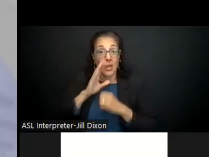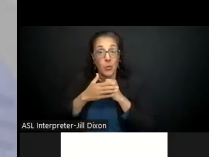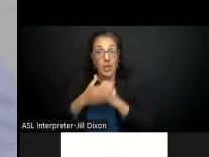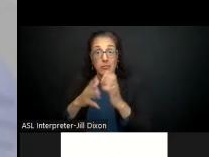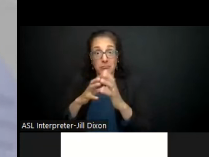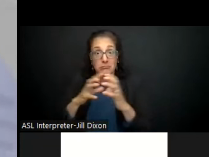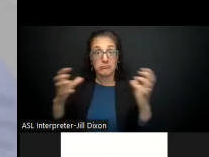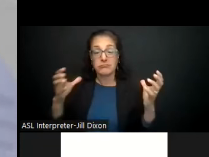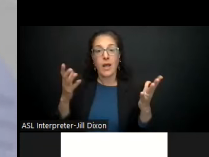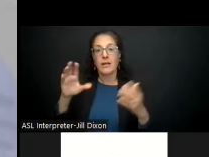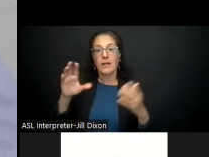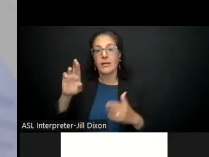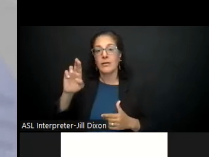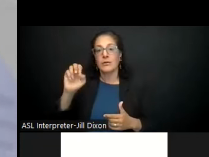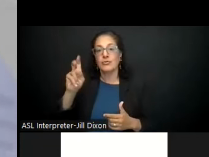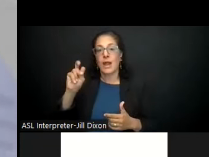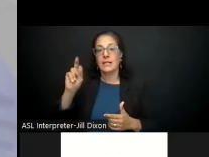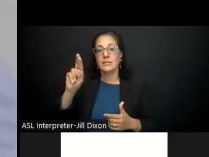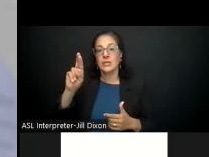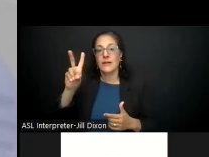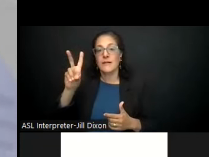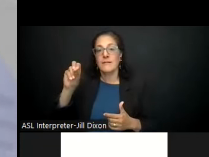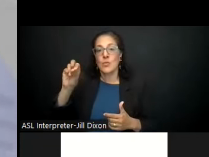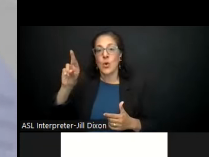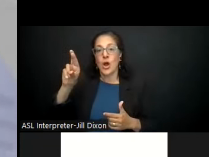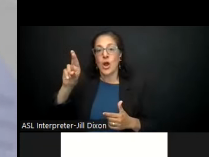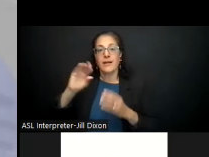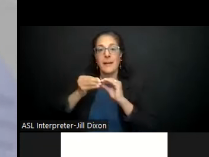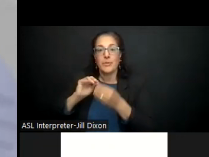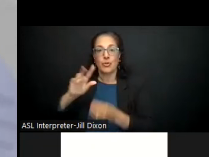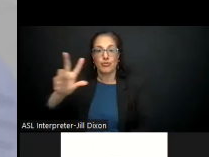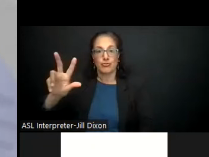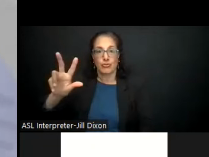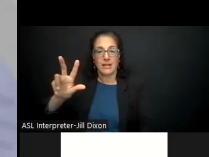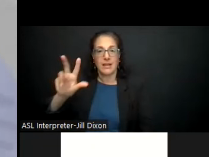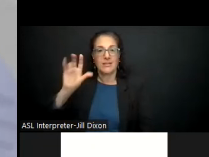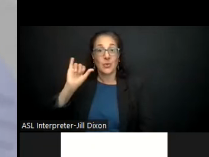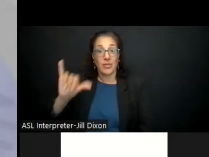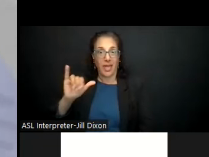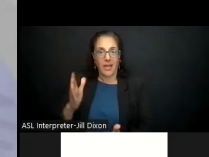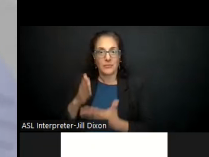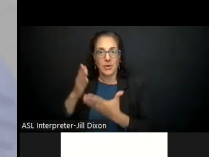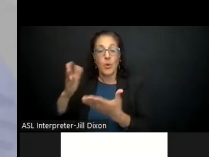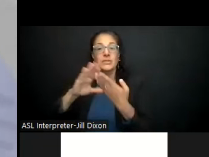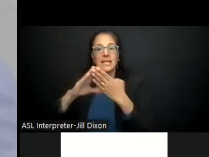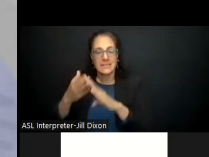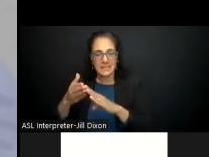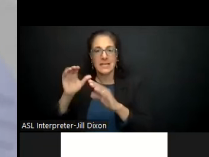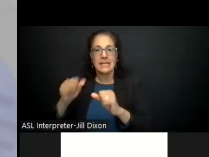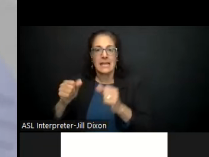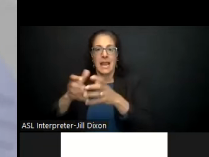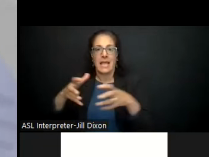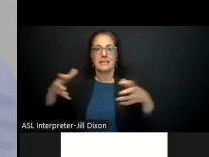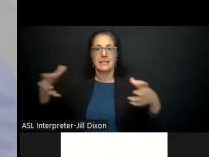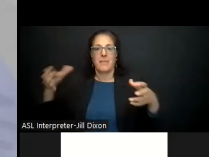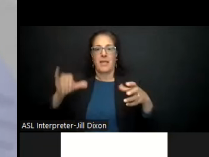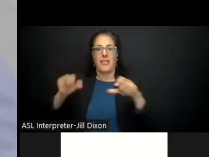reservoir number 3. So proposing within the wheelhouse of the city, expanding the capacity